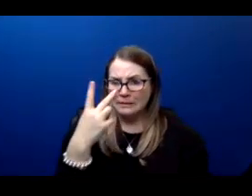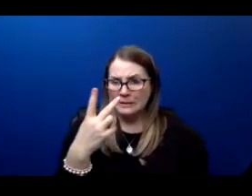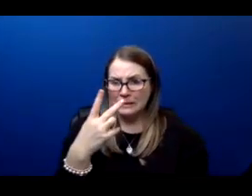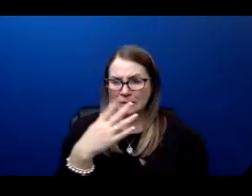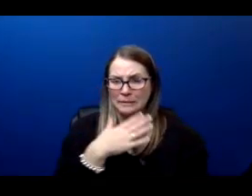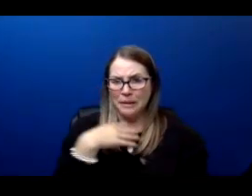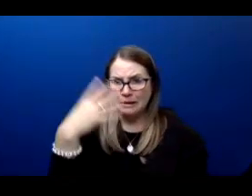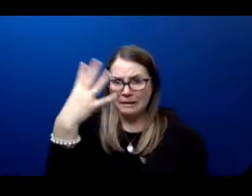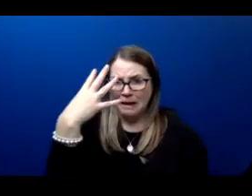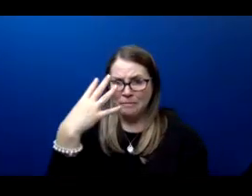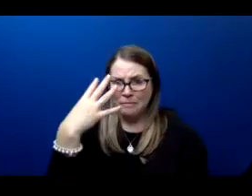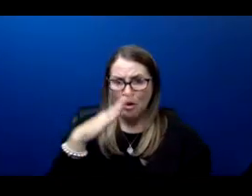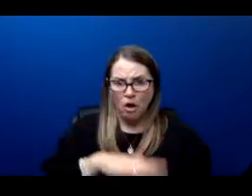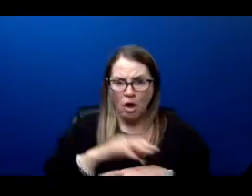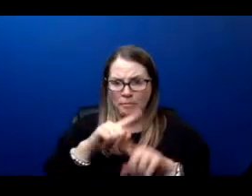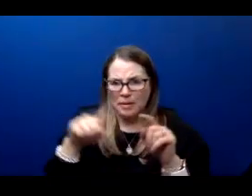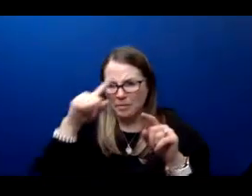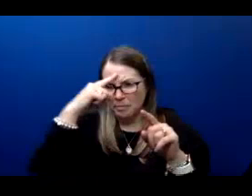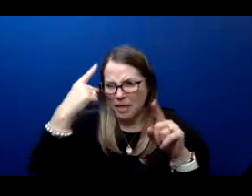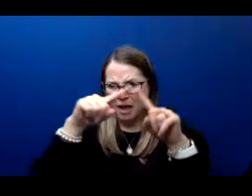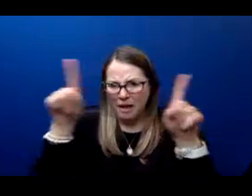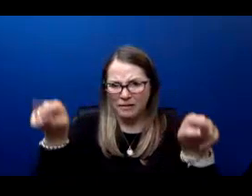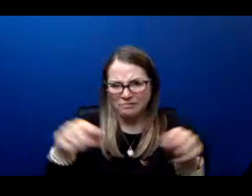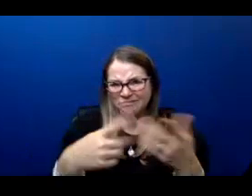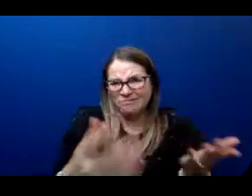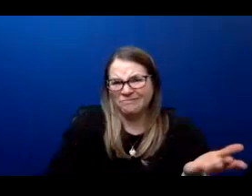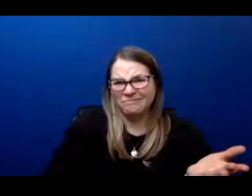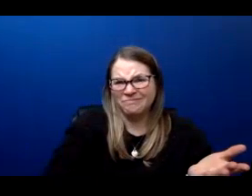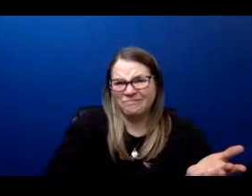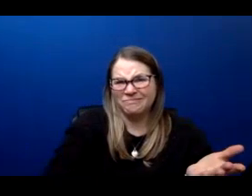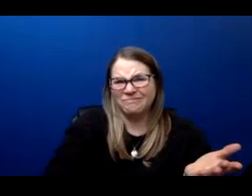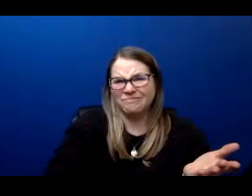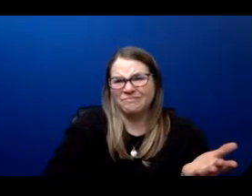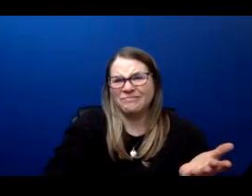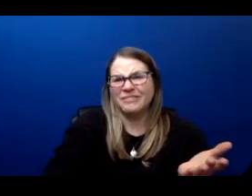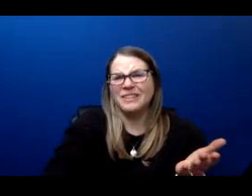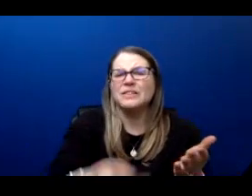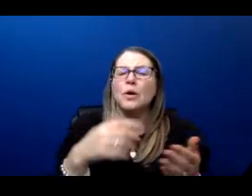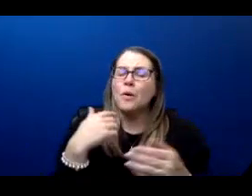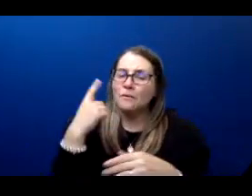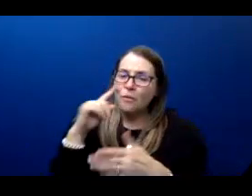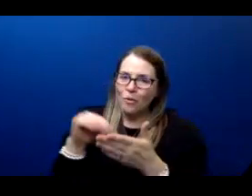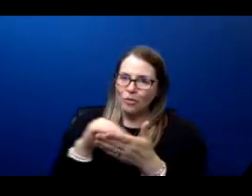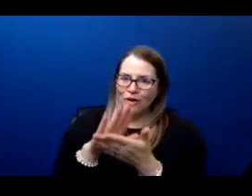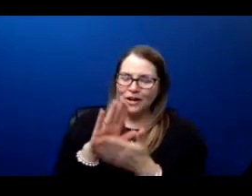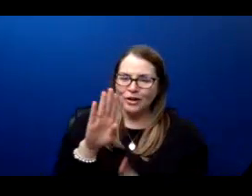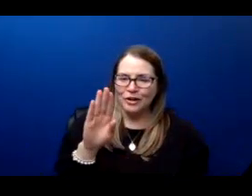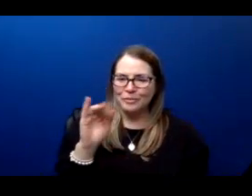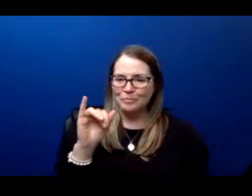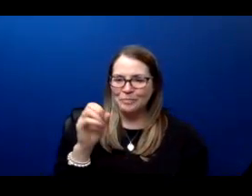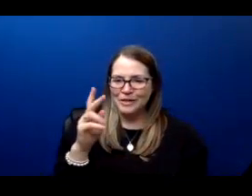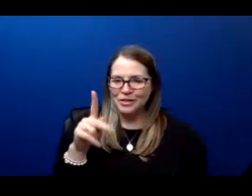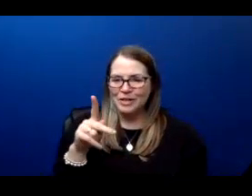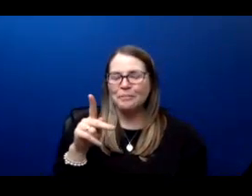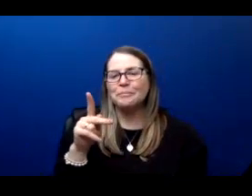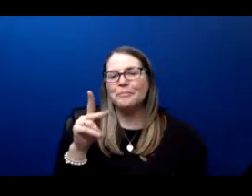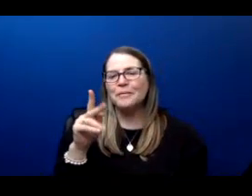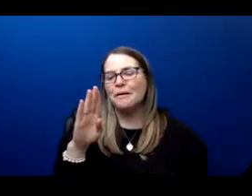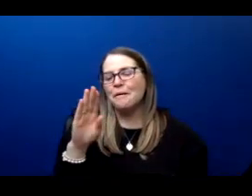off. I don't know what happened. I'll try to see to fix that. Bishop Bonnie Radden, for the record again, just one quick